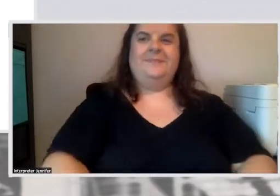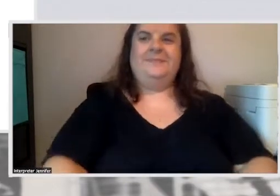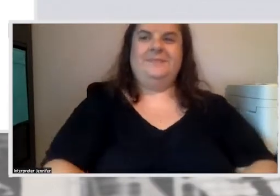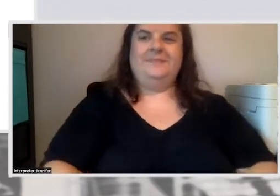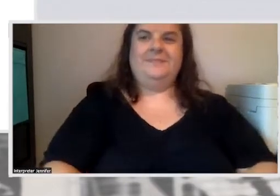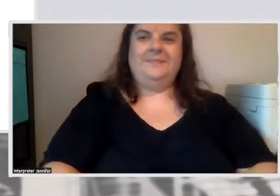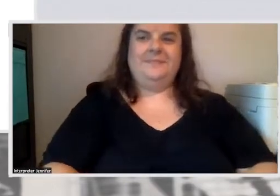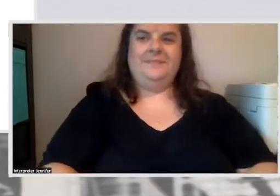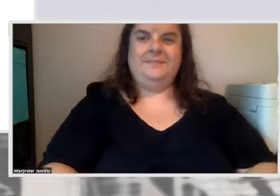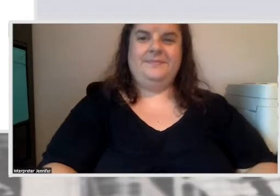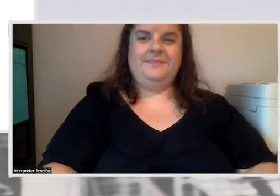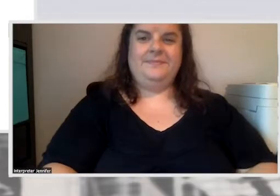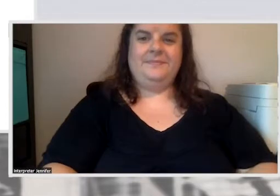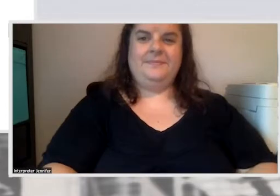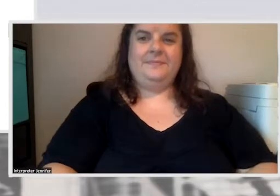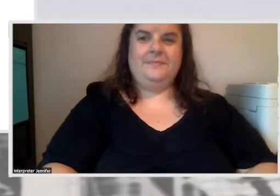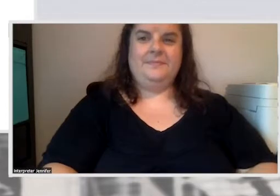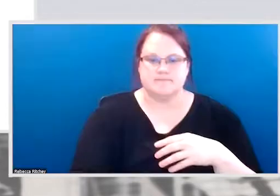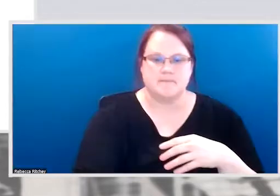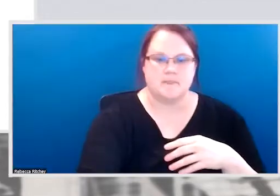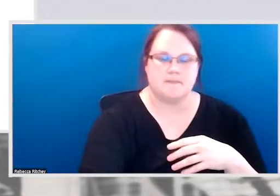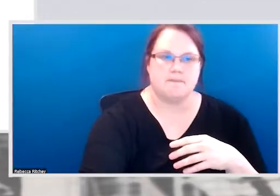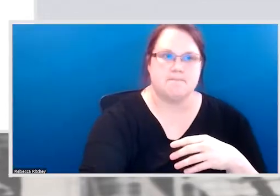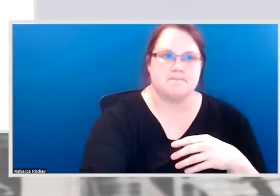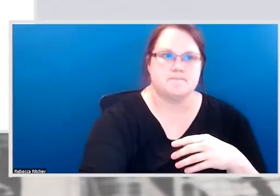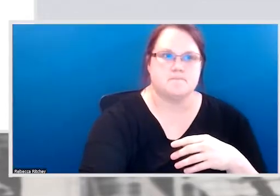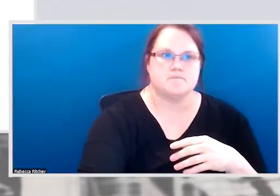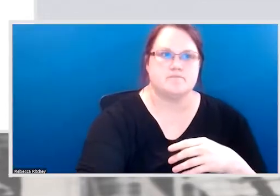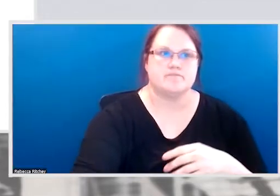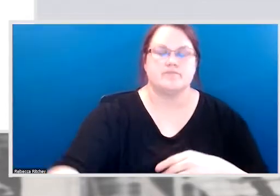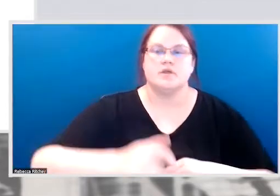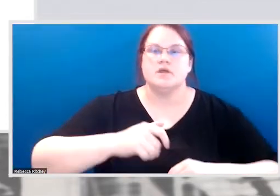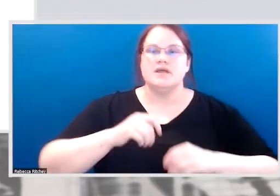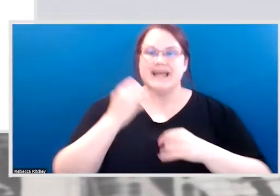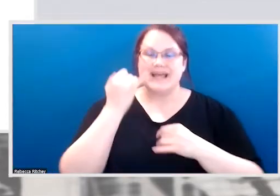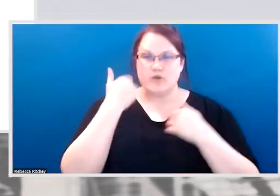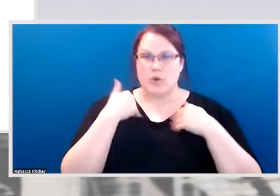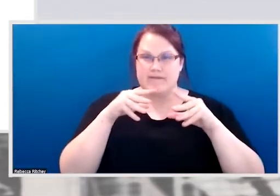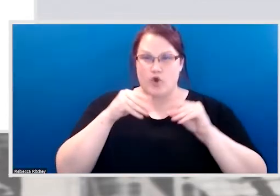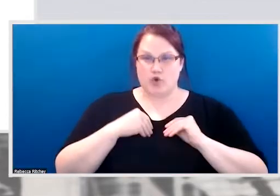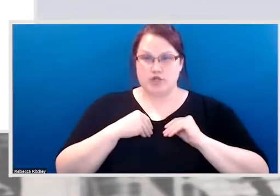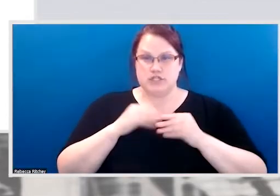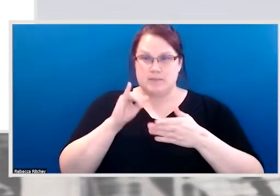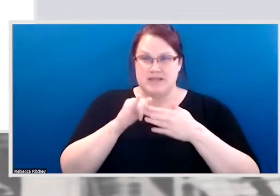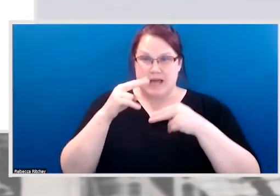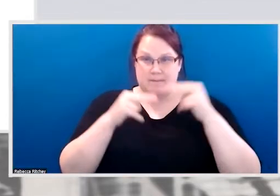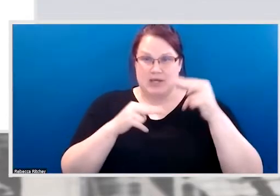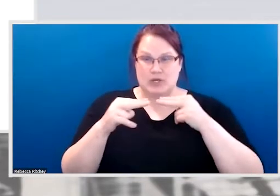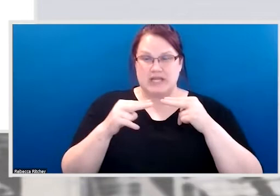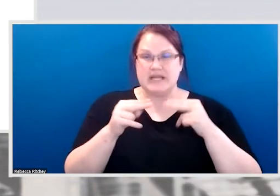demolition, we do not gain ownership of that parcel. It remains privately owned.